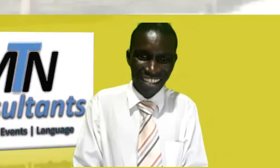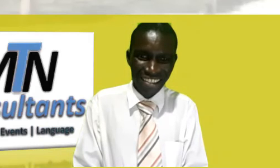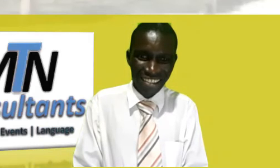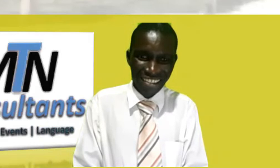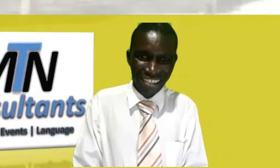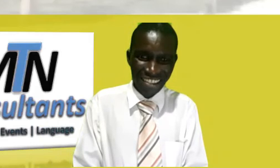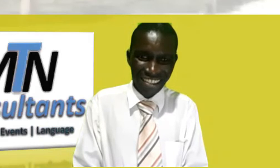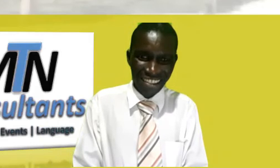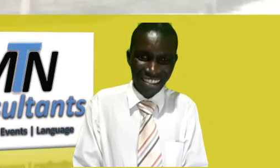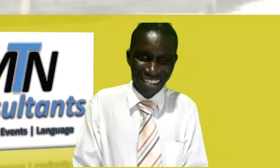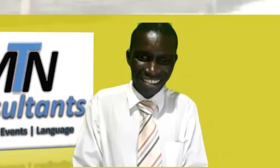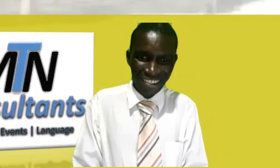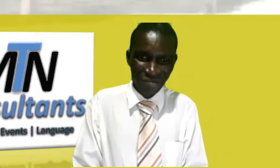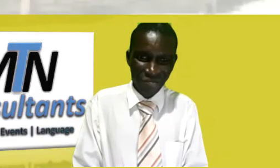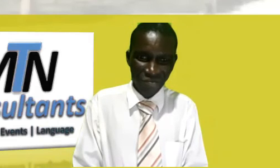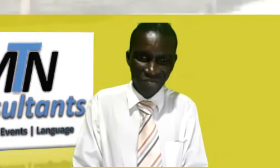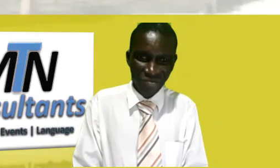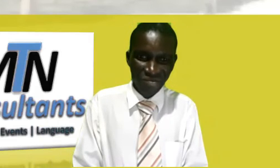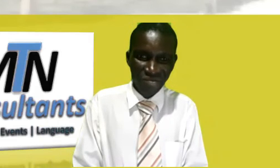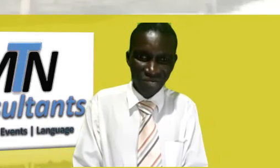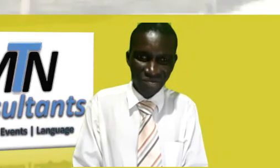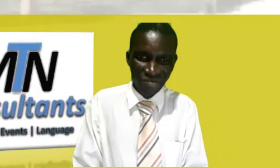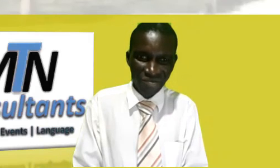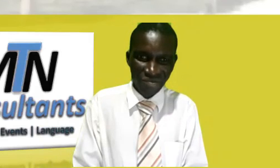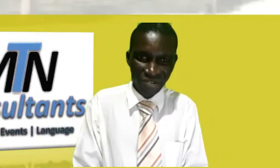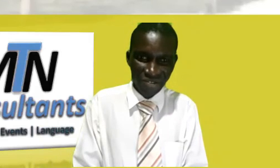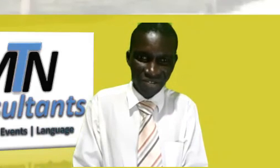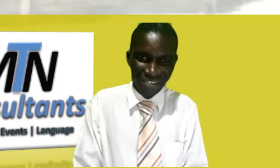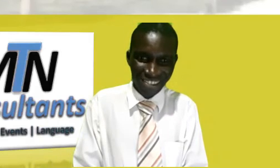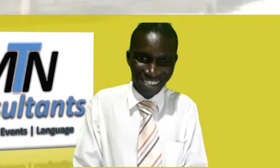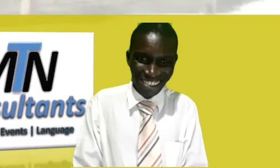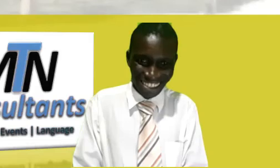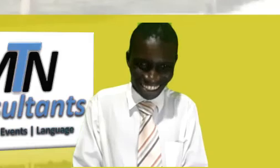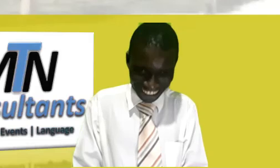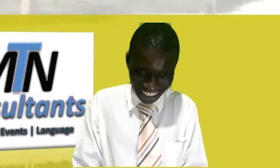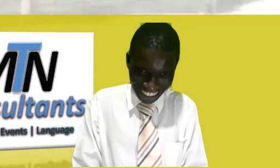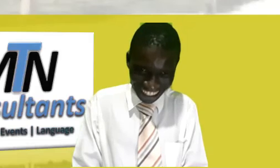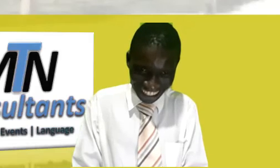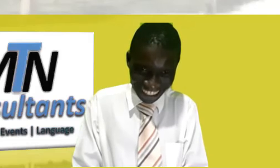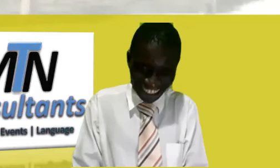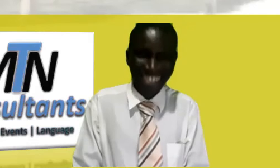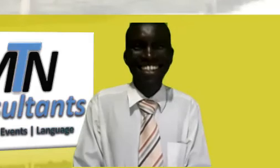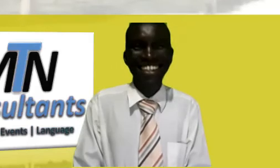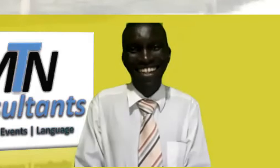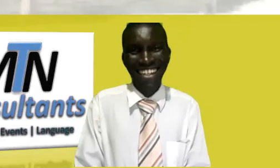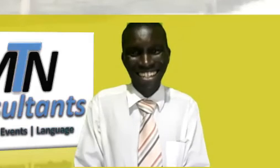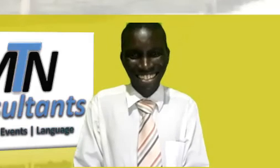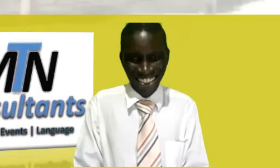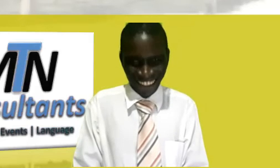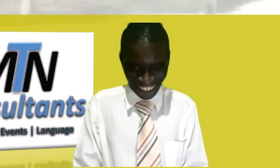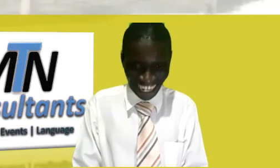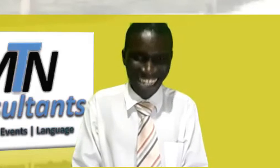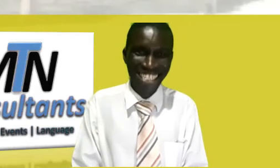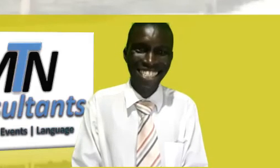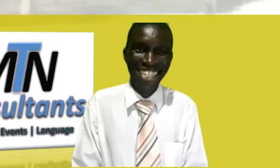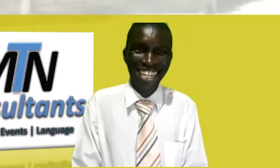Okay. My name is Eyes. For eyes.